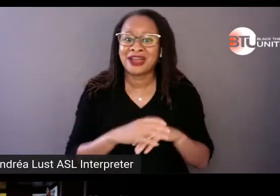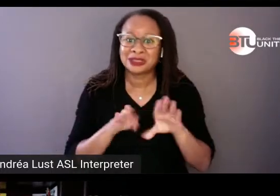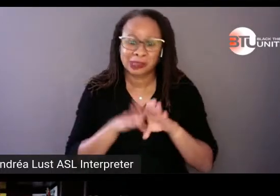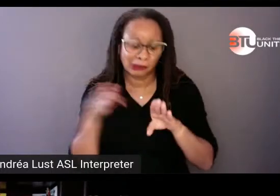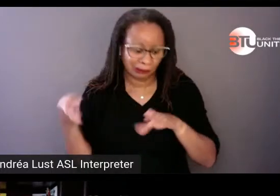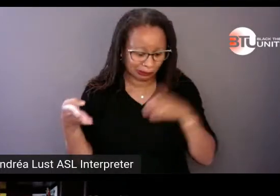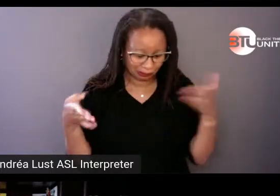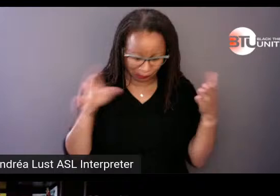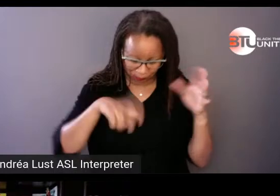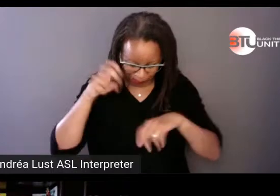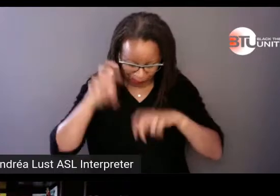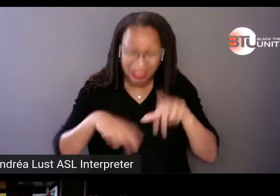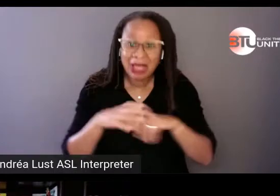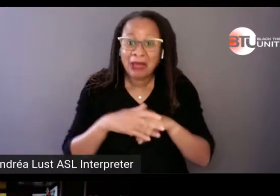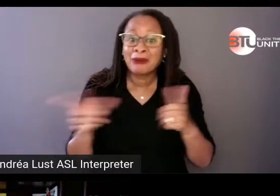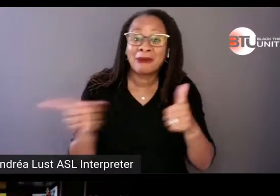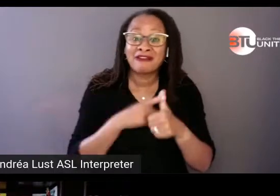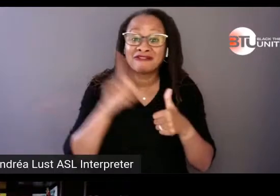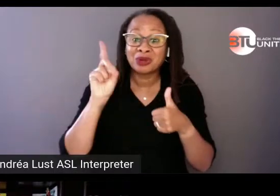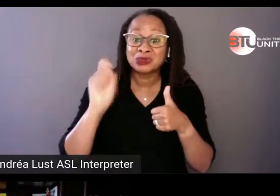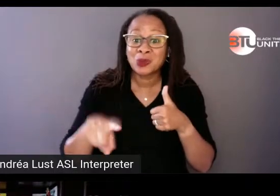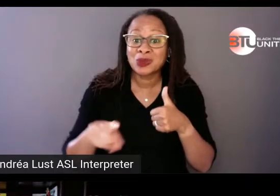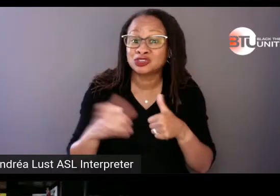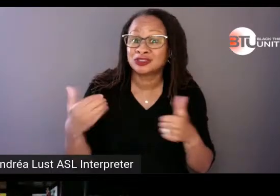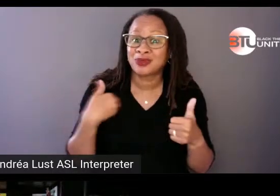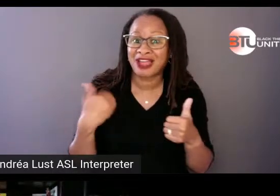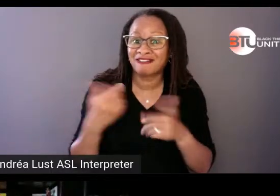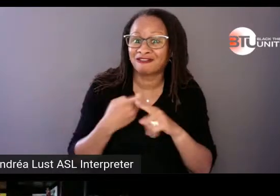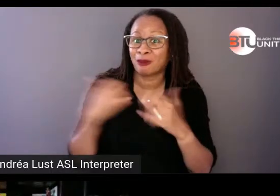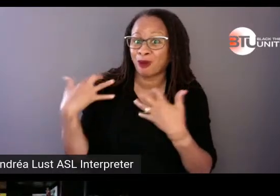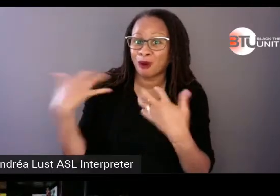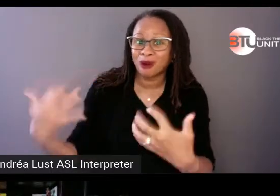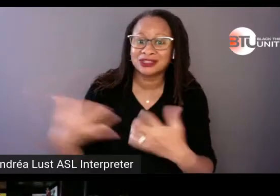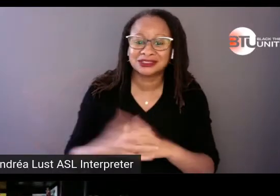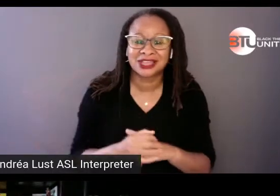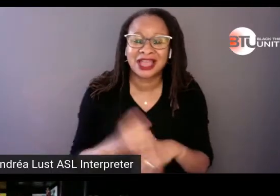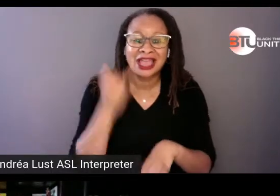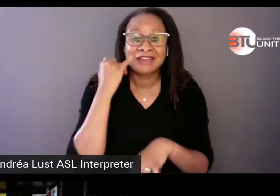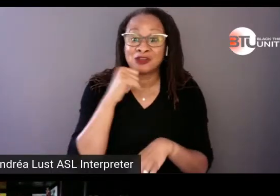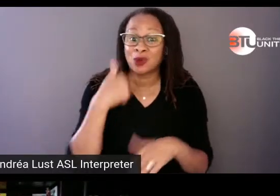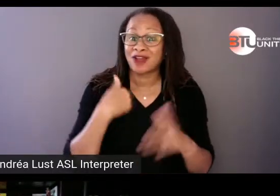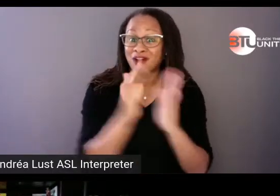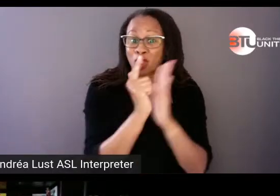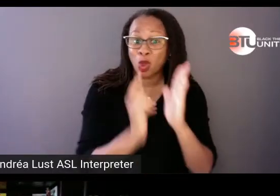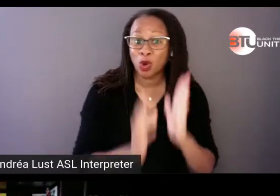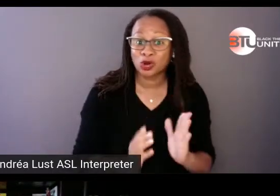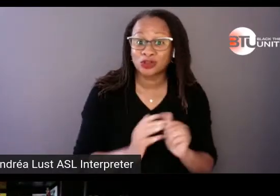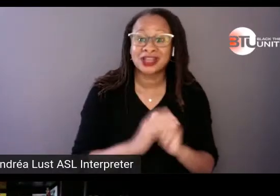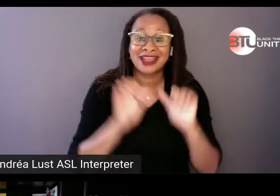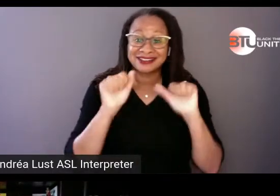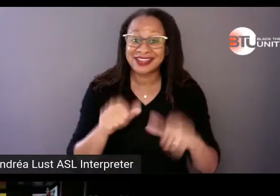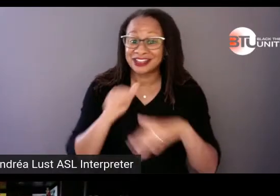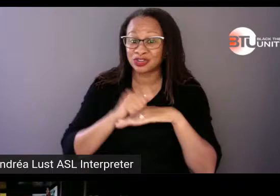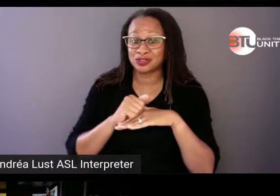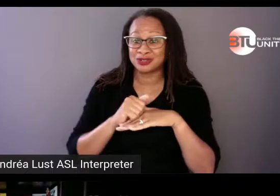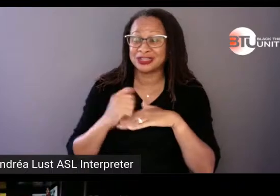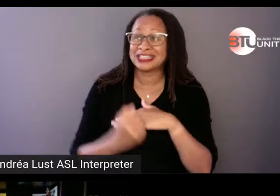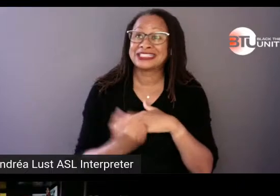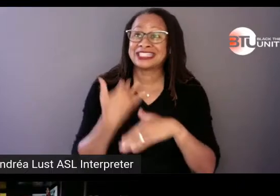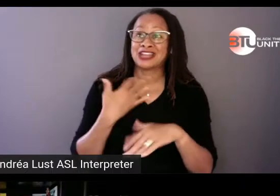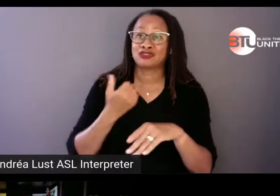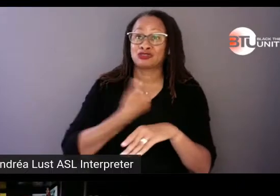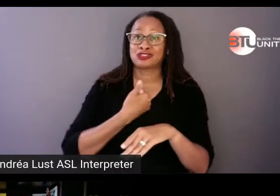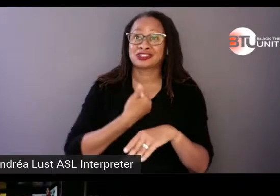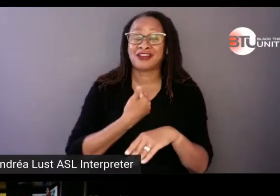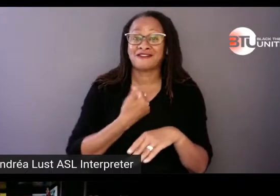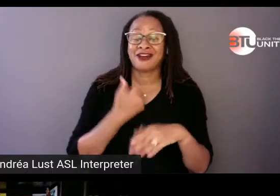start with one question. So if you don't have a lawyer, can you send yourself a letter that contains